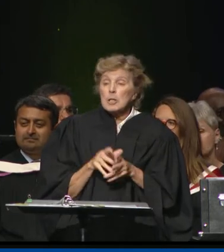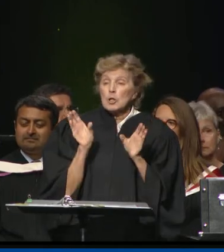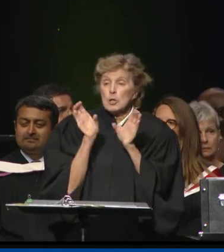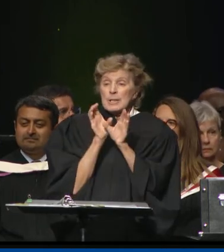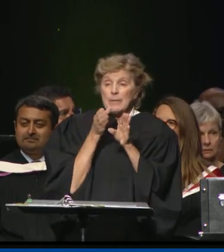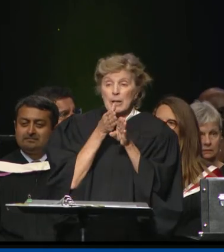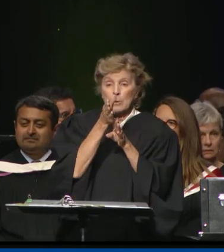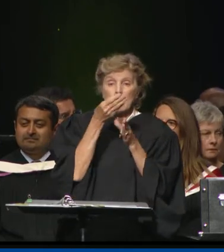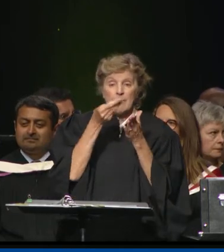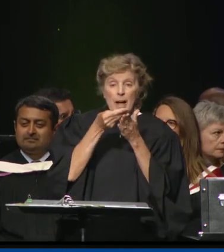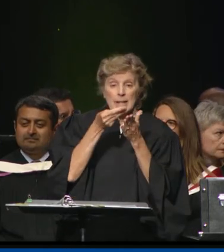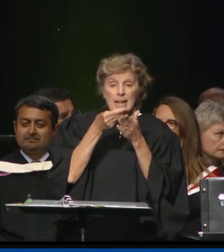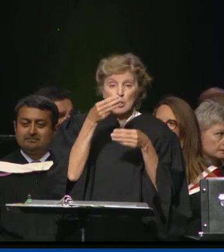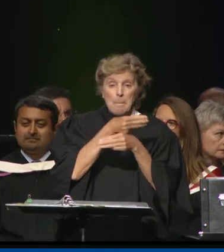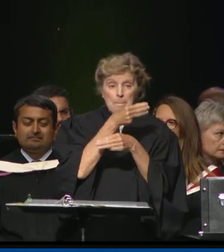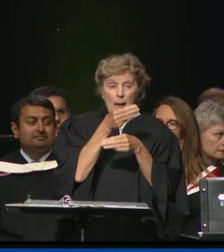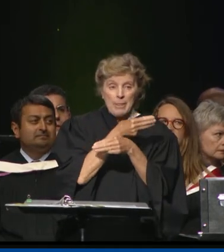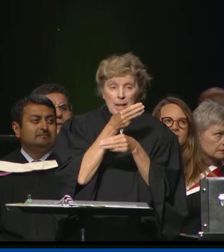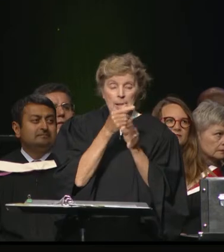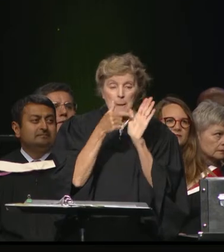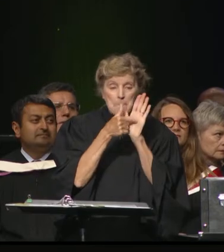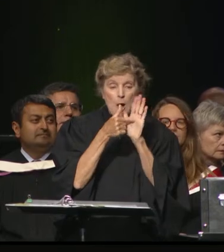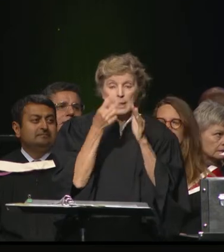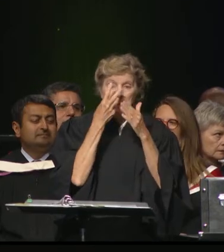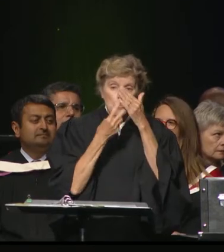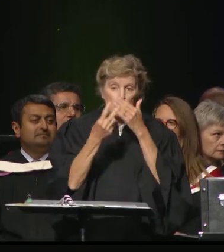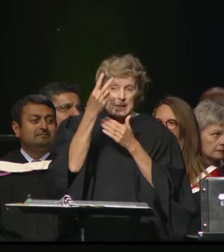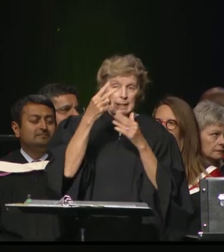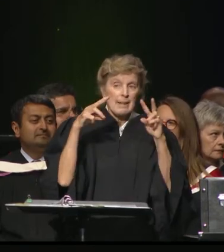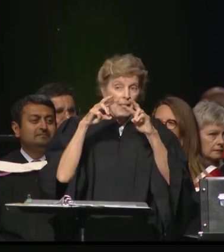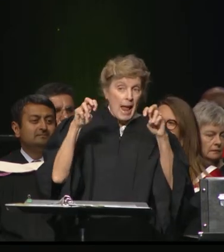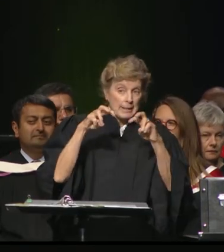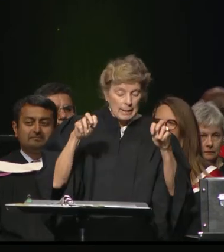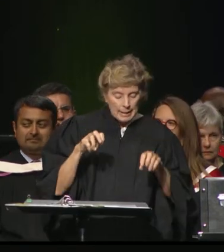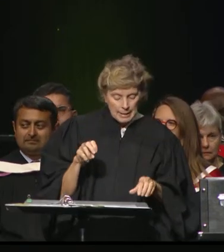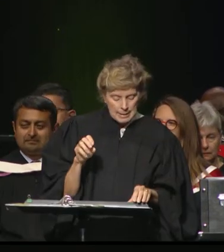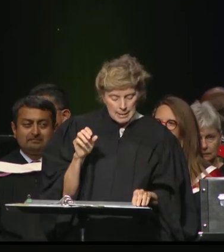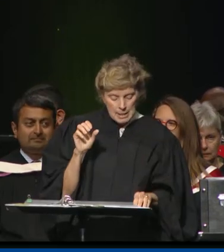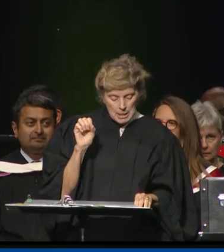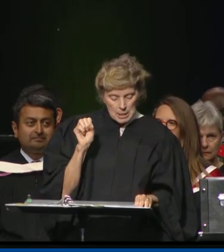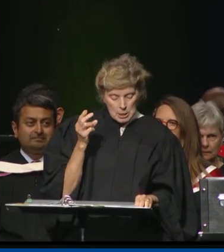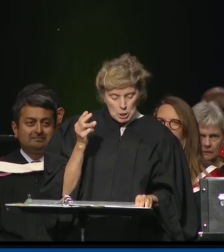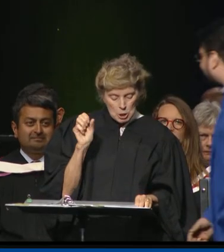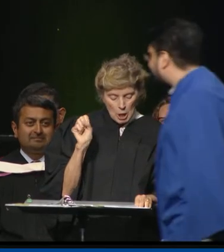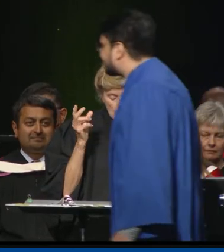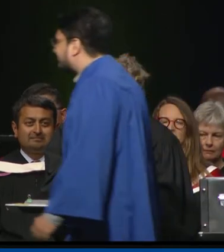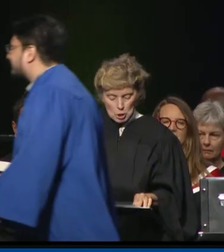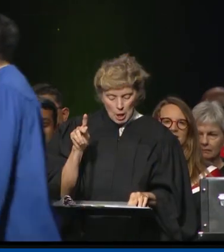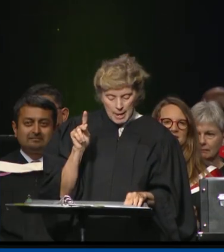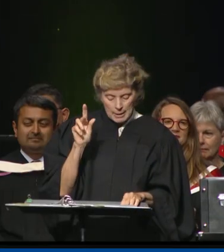Certificate in Financial Mathematics Modeling and Predictive Analytics, Shashank Arevkar.